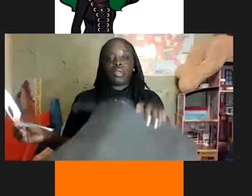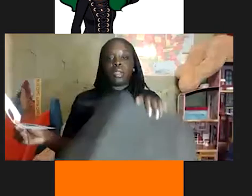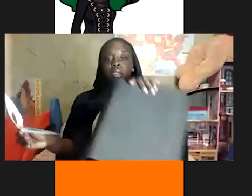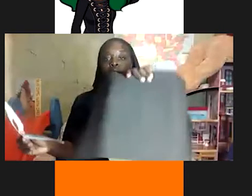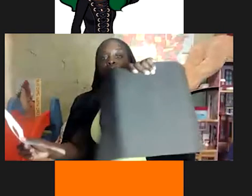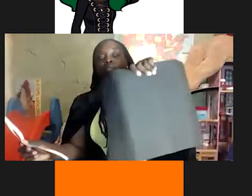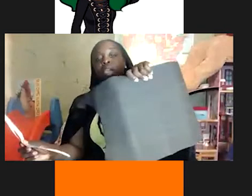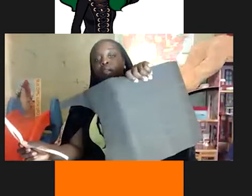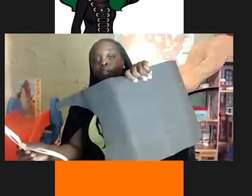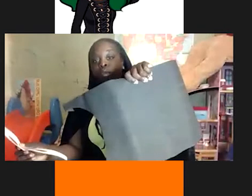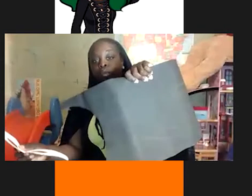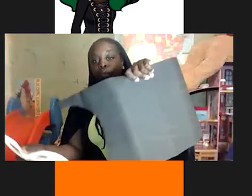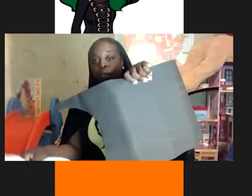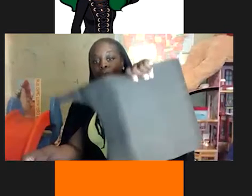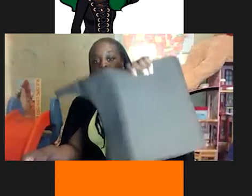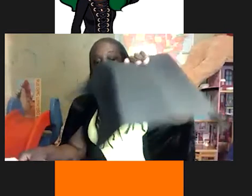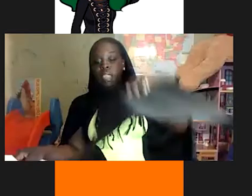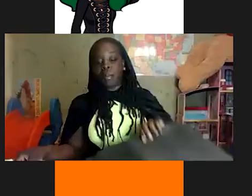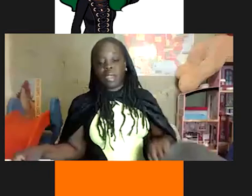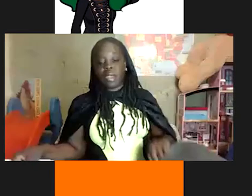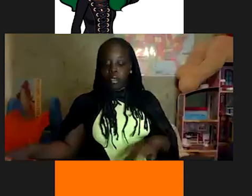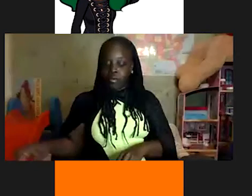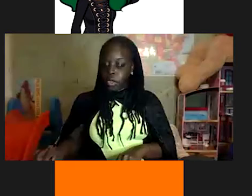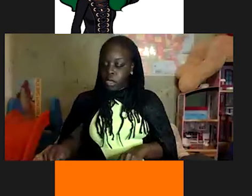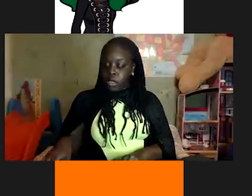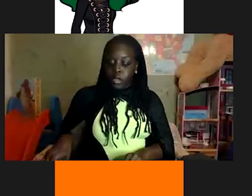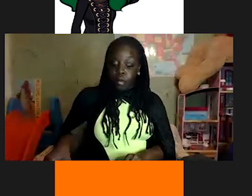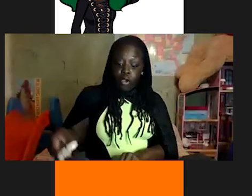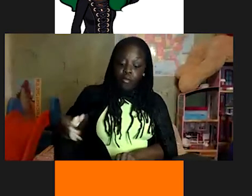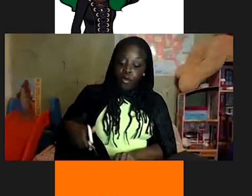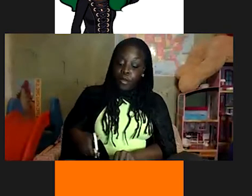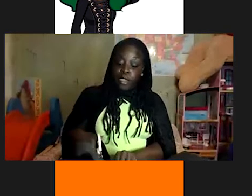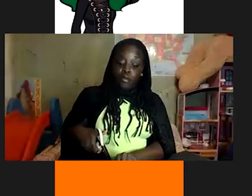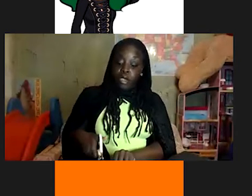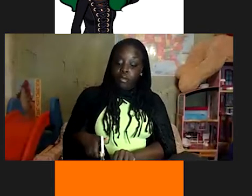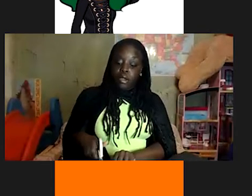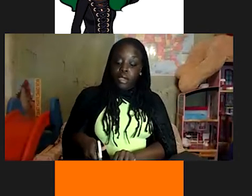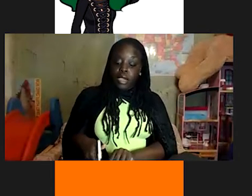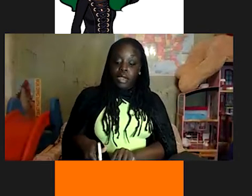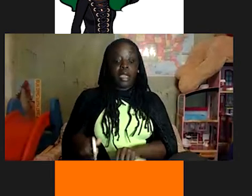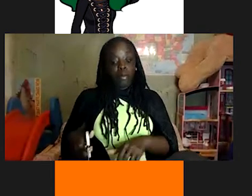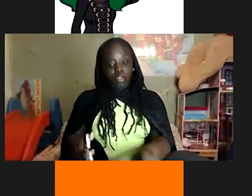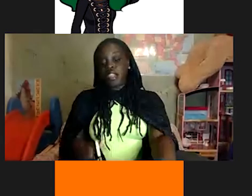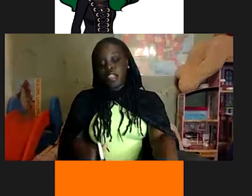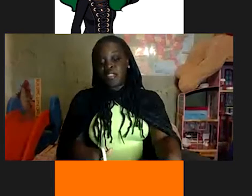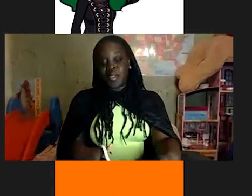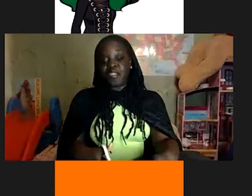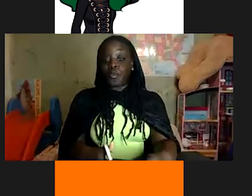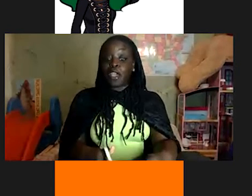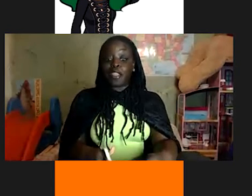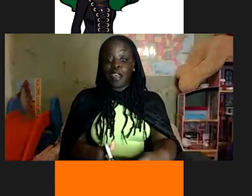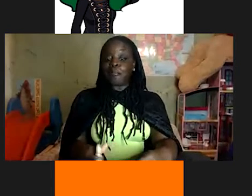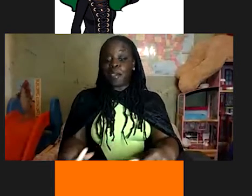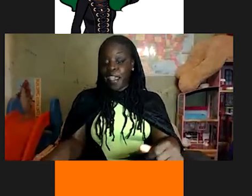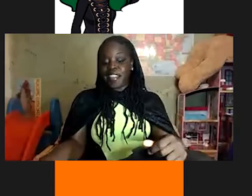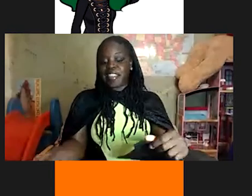mask using this craft foam. Okay, so I just happen to have some craft foam laying around in my emergency situation where